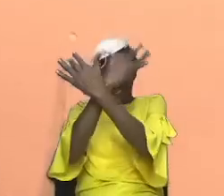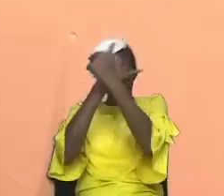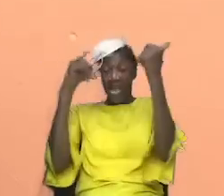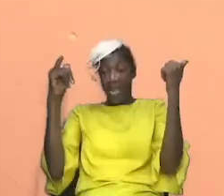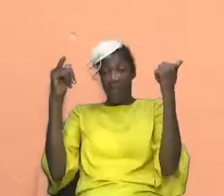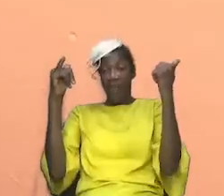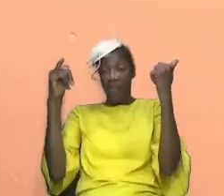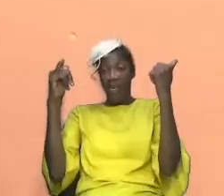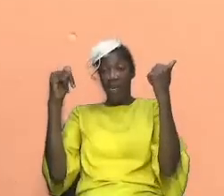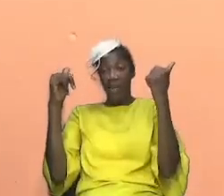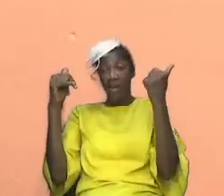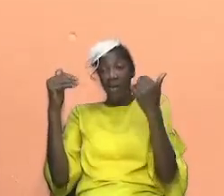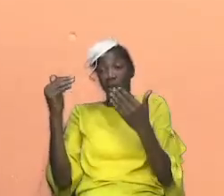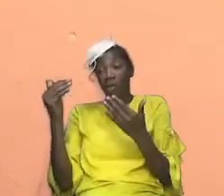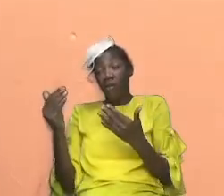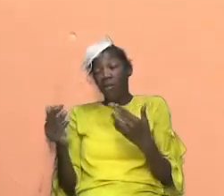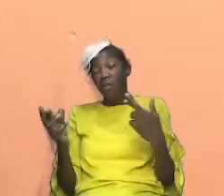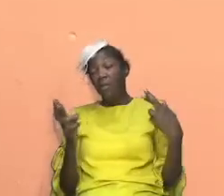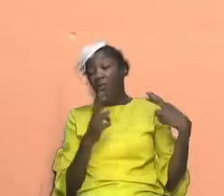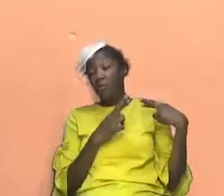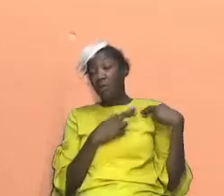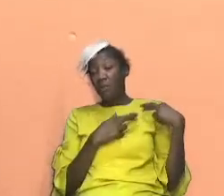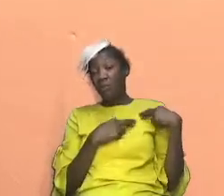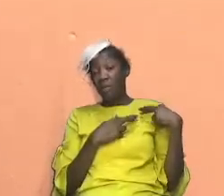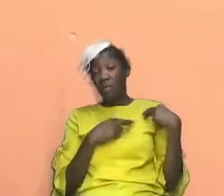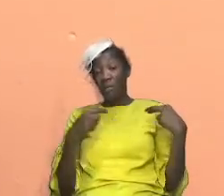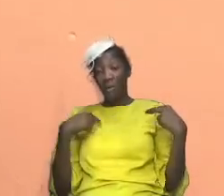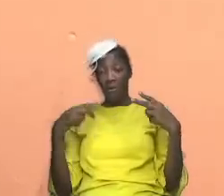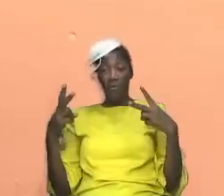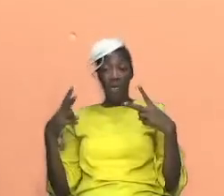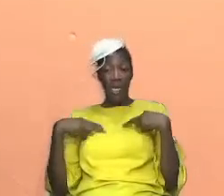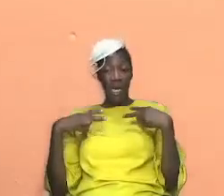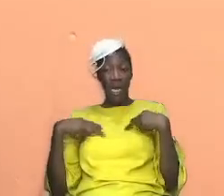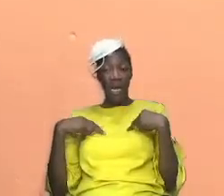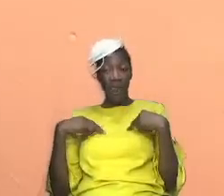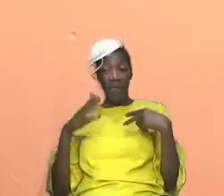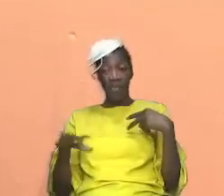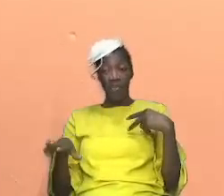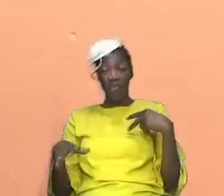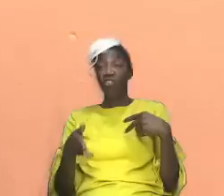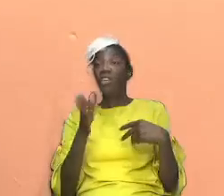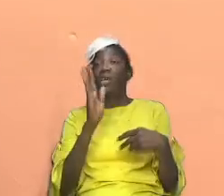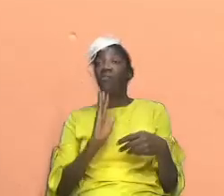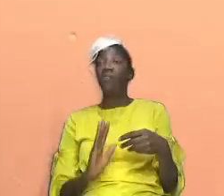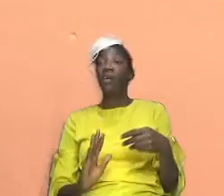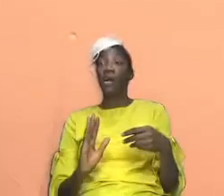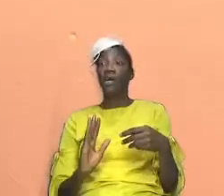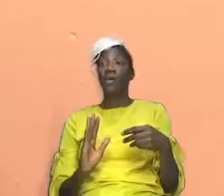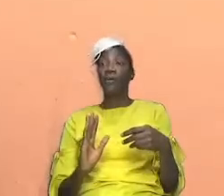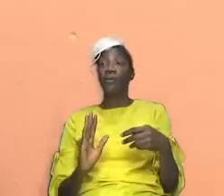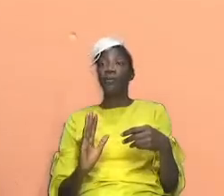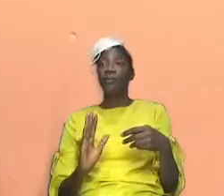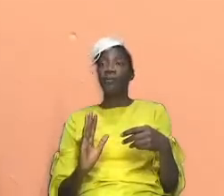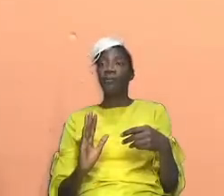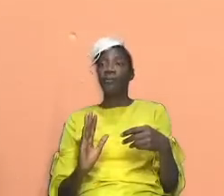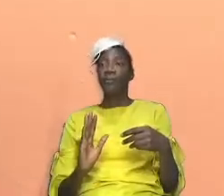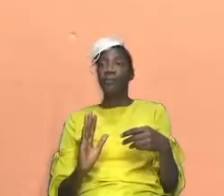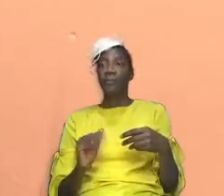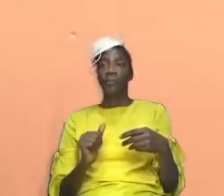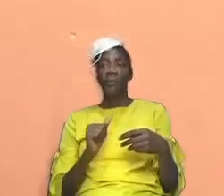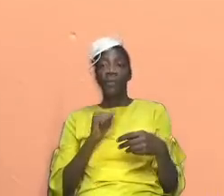the responsibility that we should have as children of God, as people of God, is